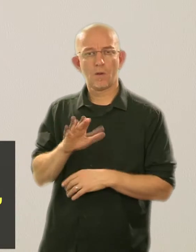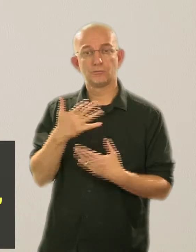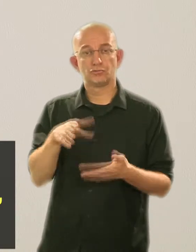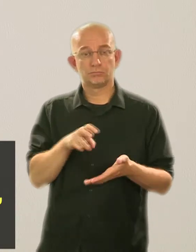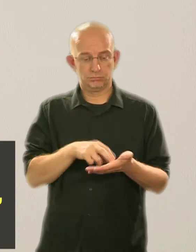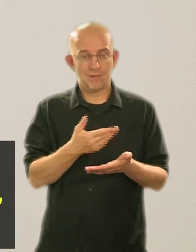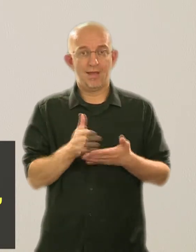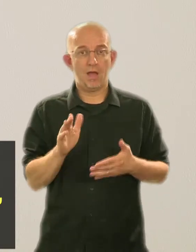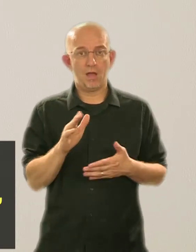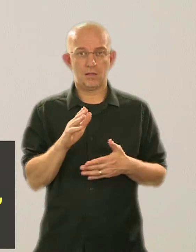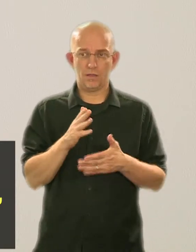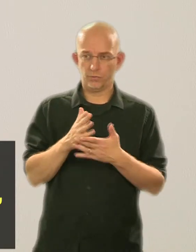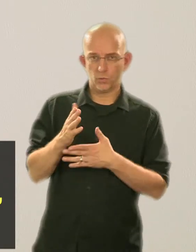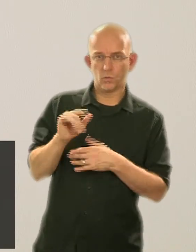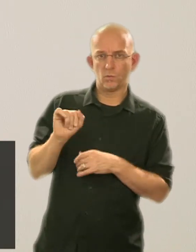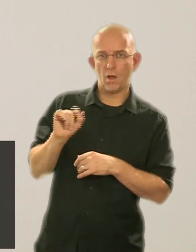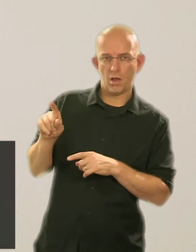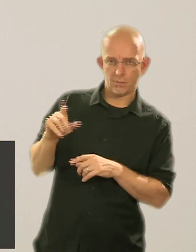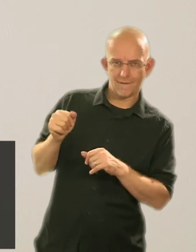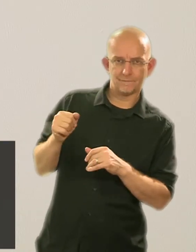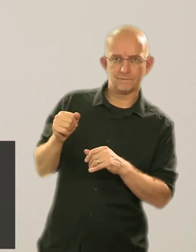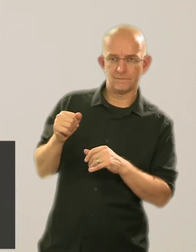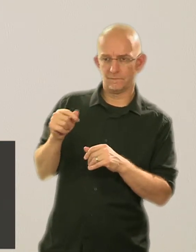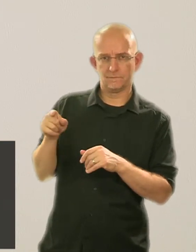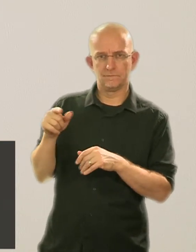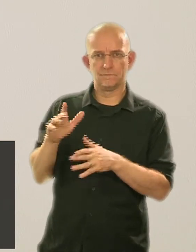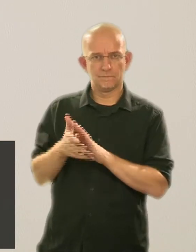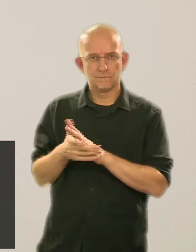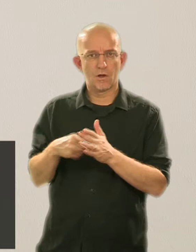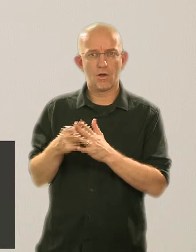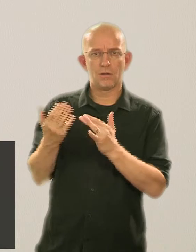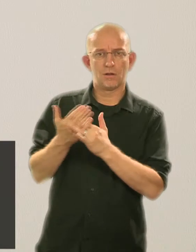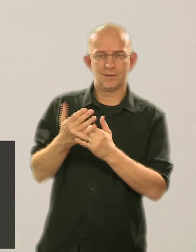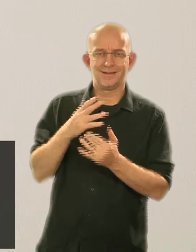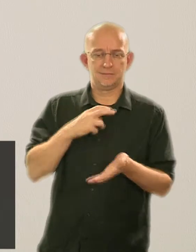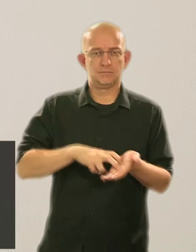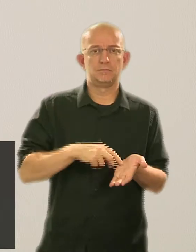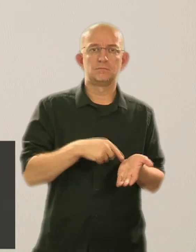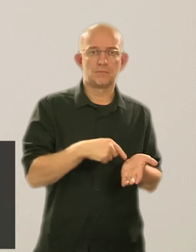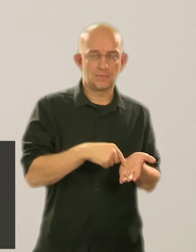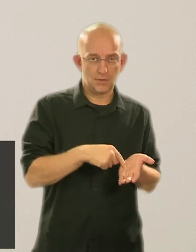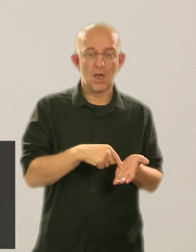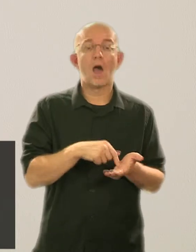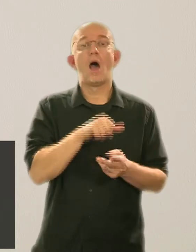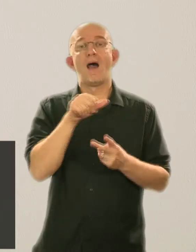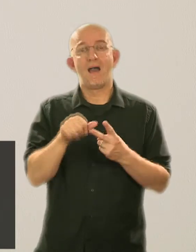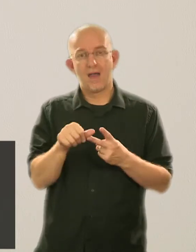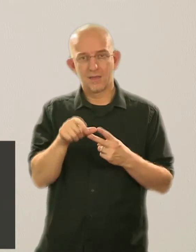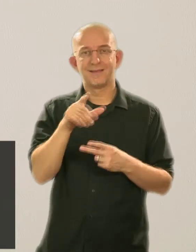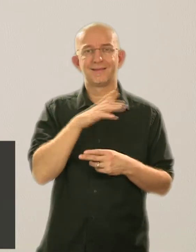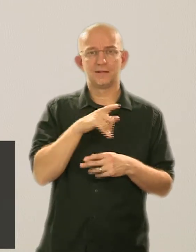It doesn't have to be a clinical diagnosis, but a statement to describe the type of impairment or disturbance will be